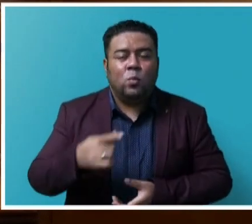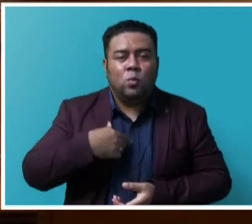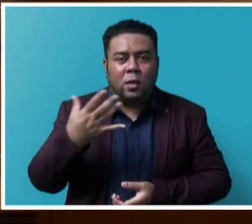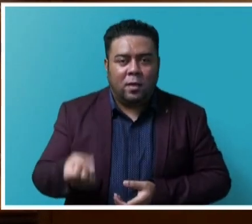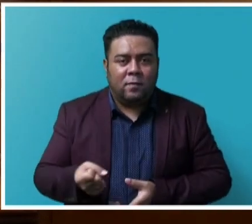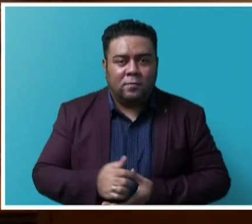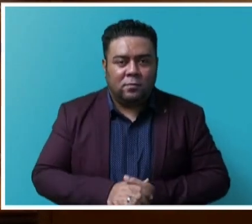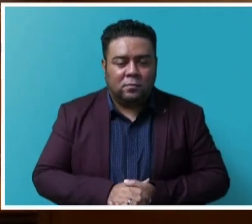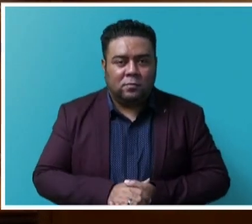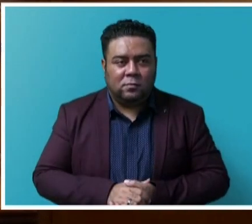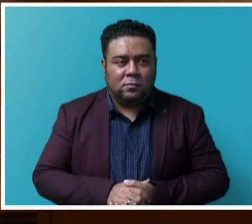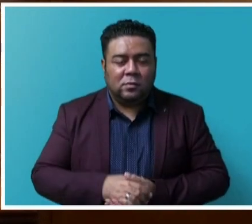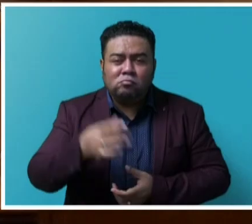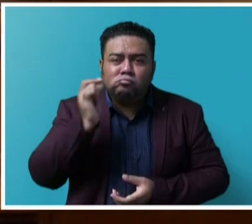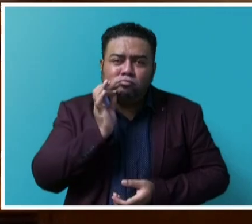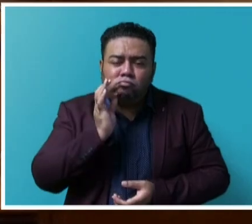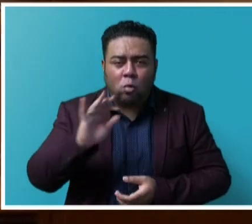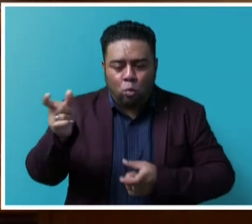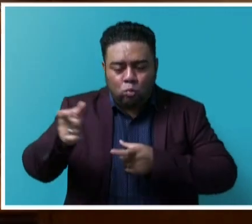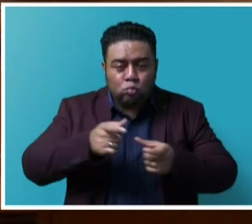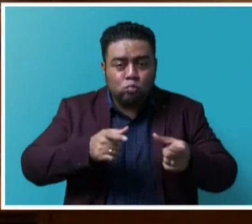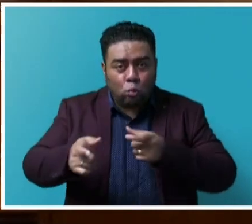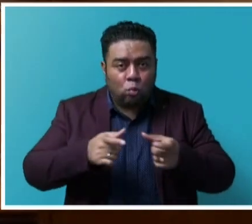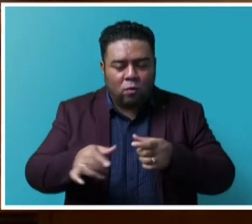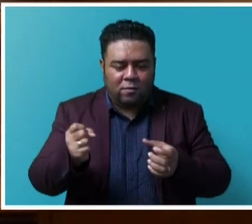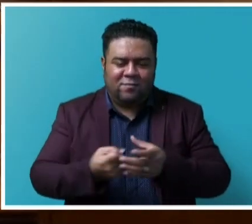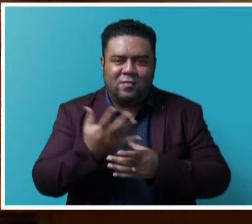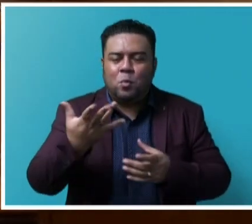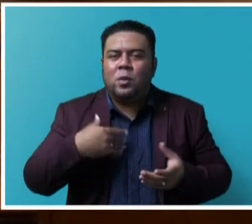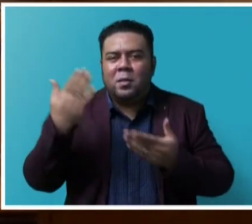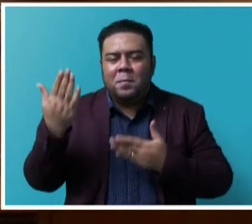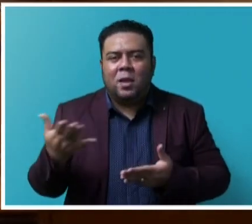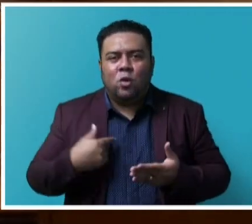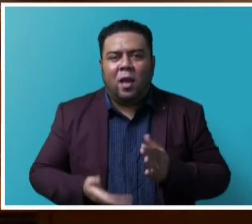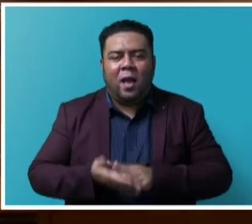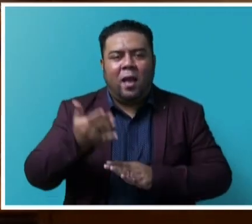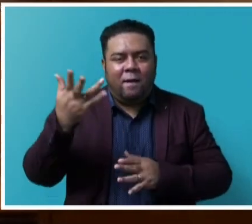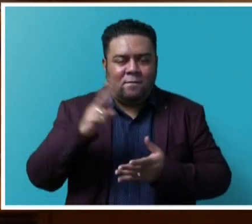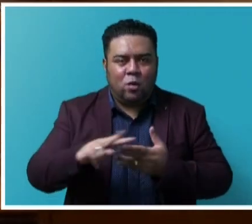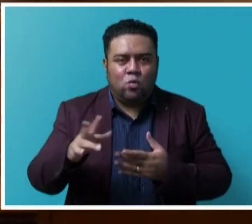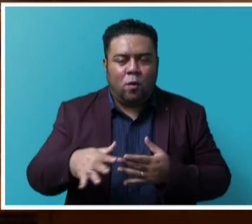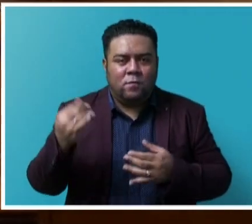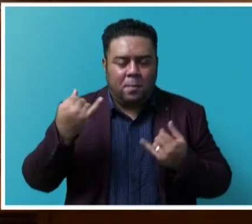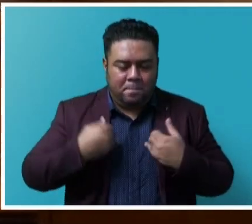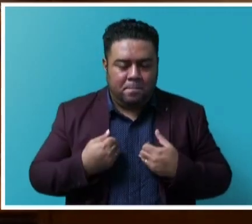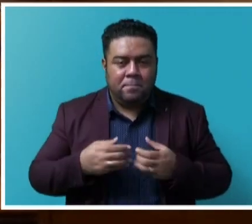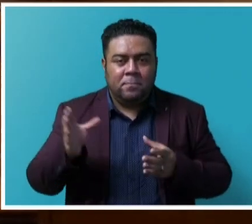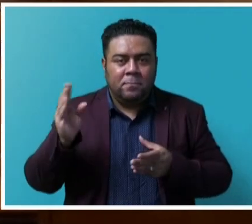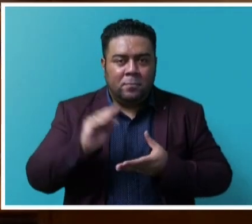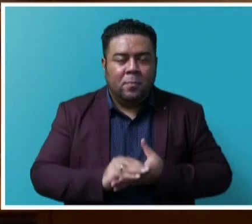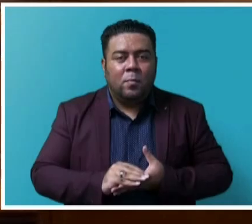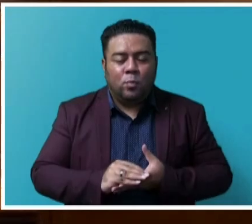little control over inflation because we depend on high volume of imports, thus imported